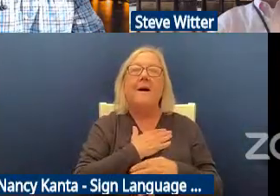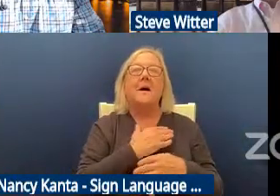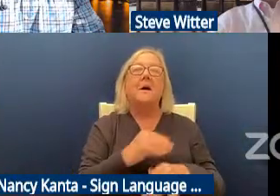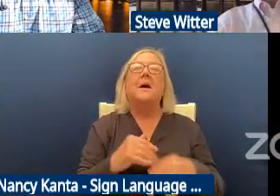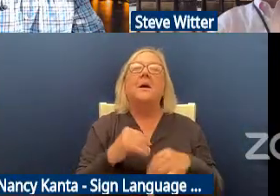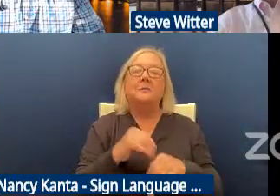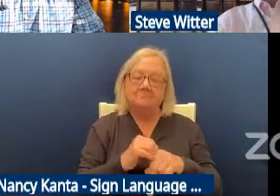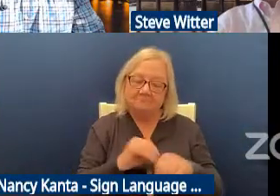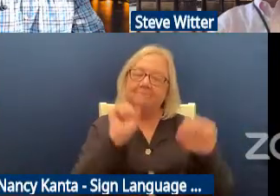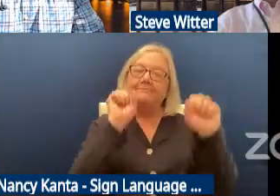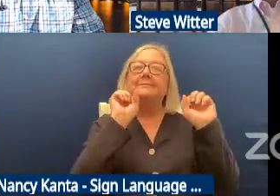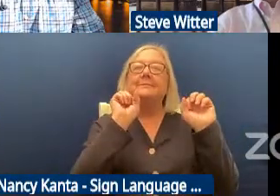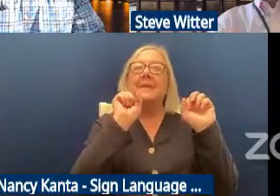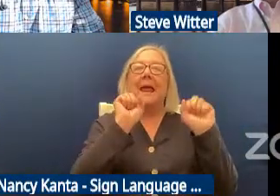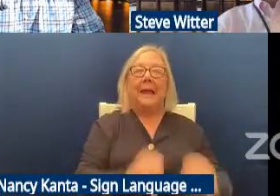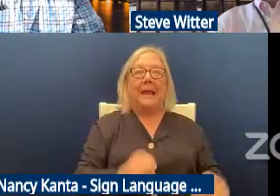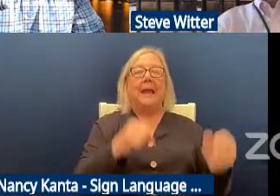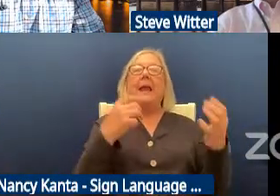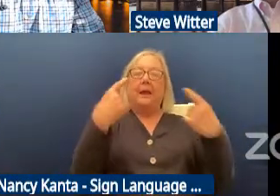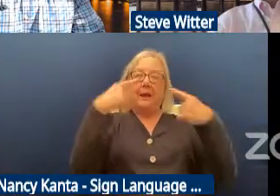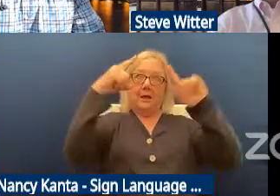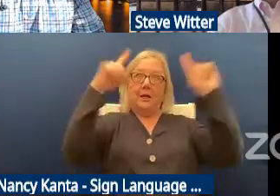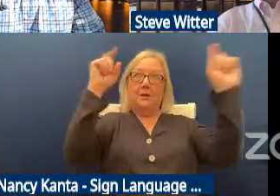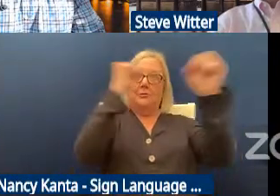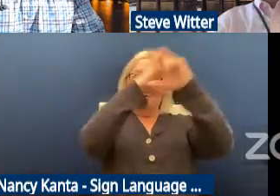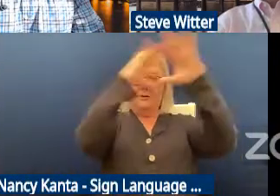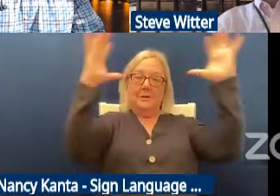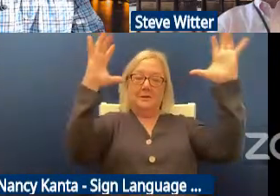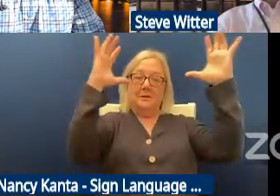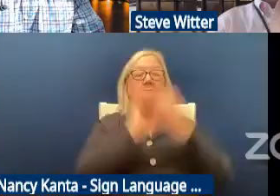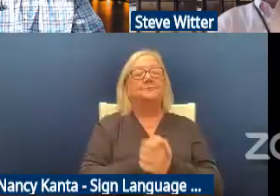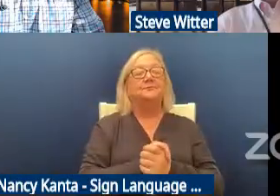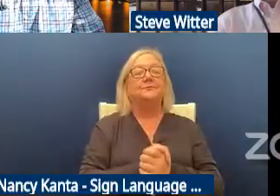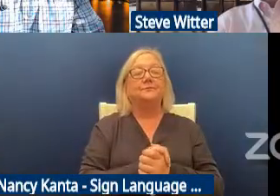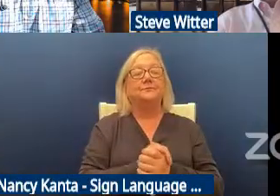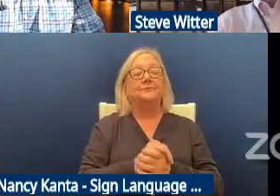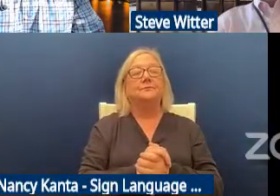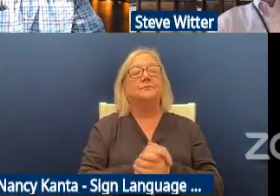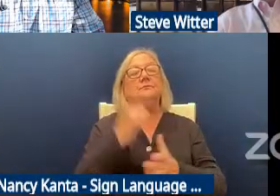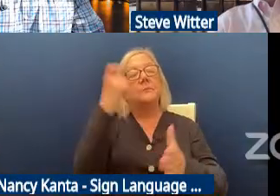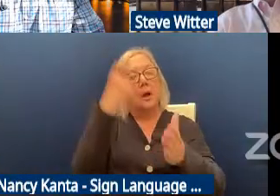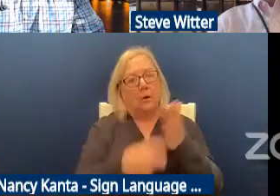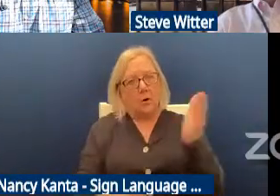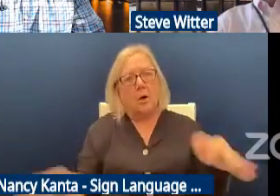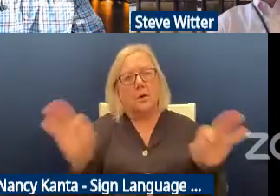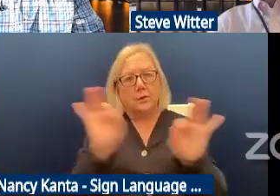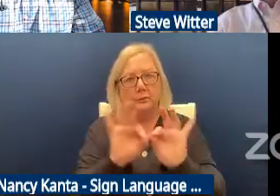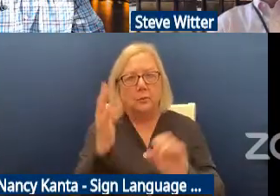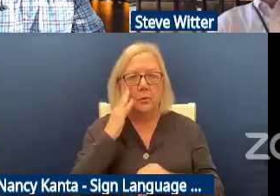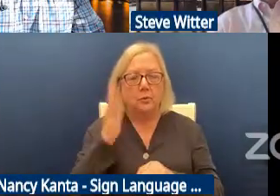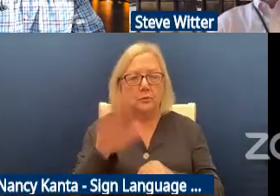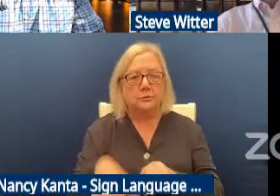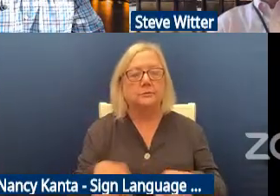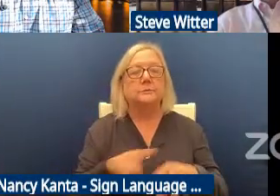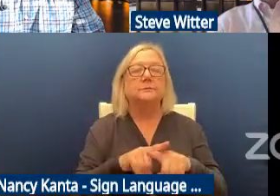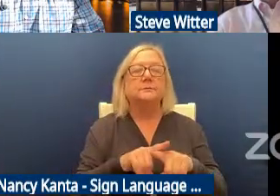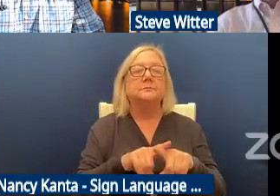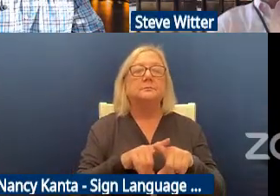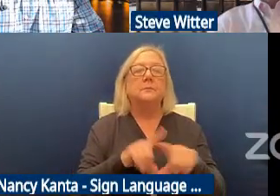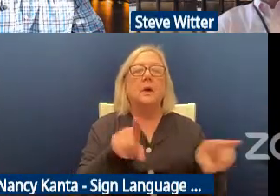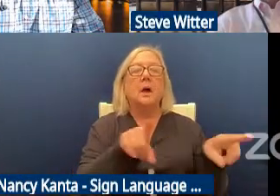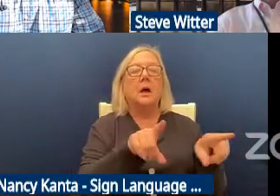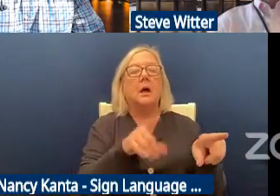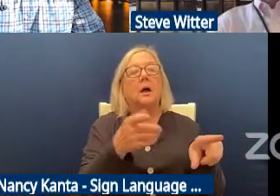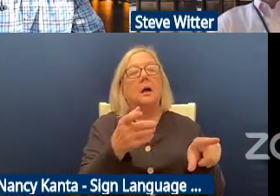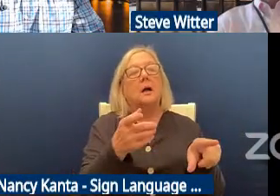be realized. Of course, cost matters, and so being mindful of that also will